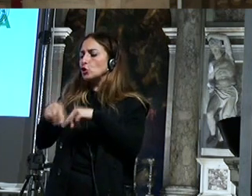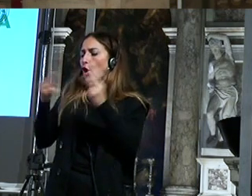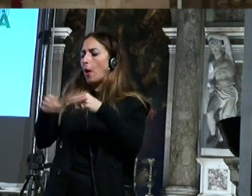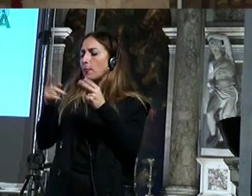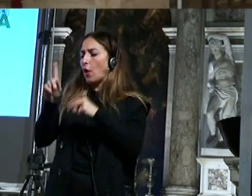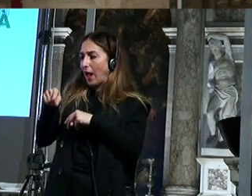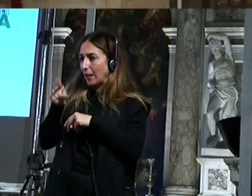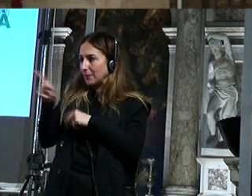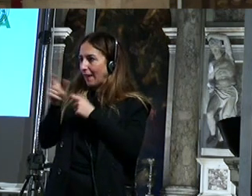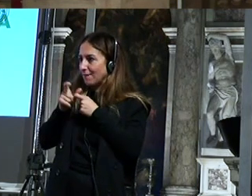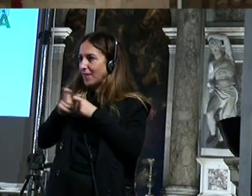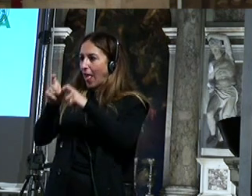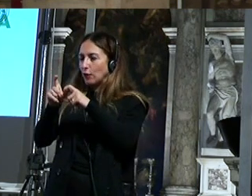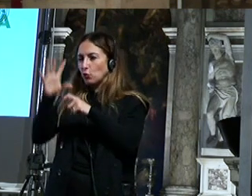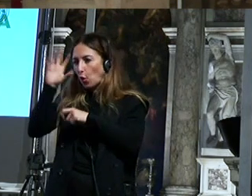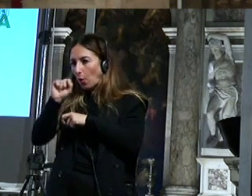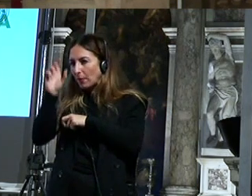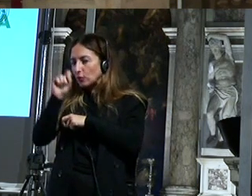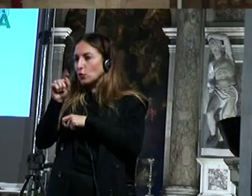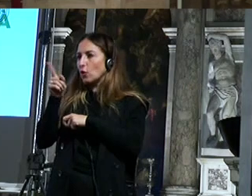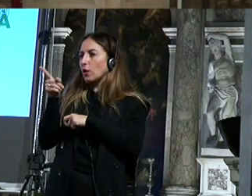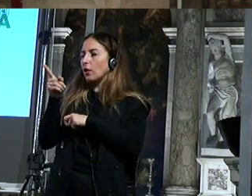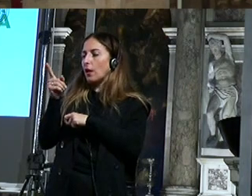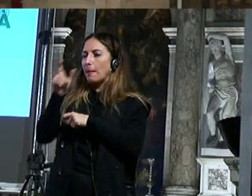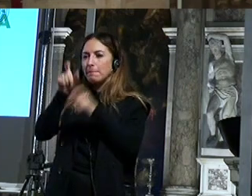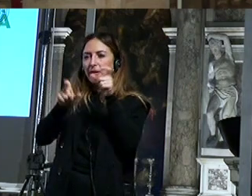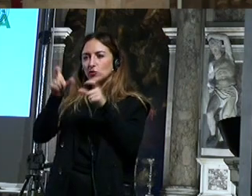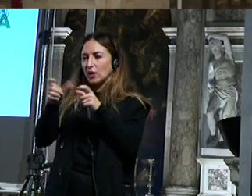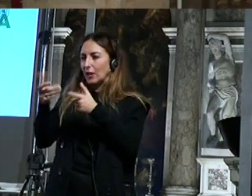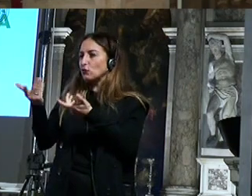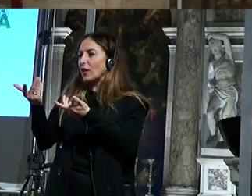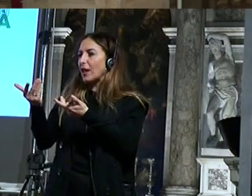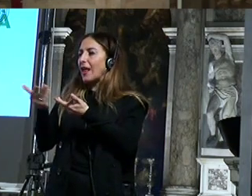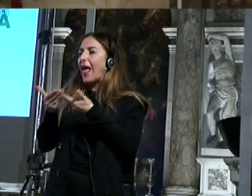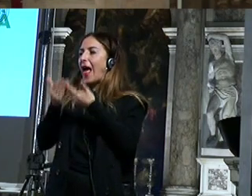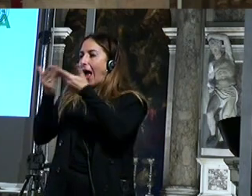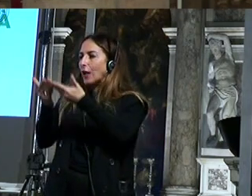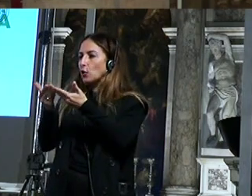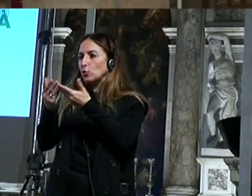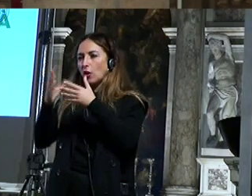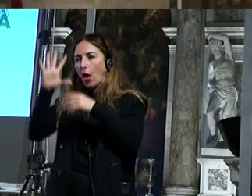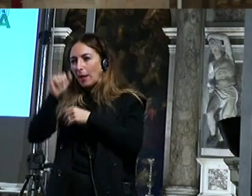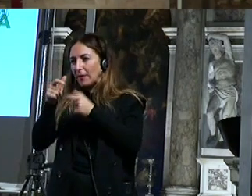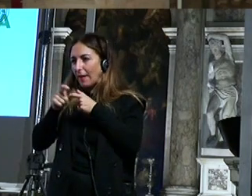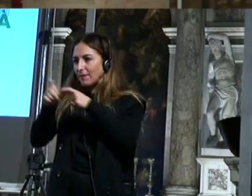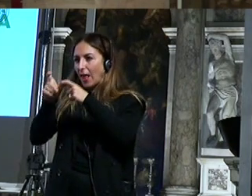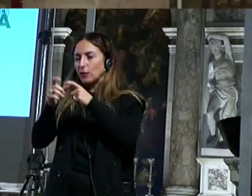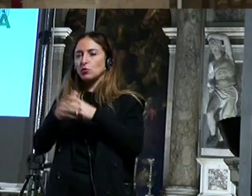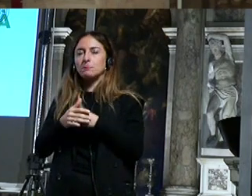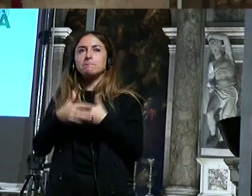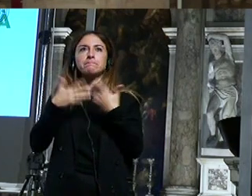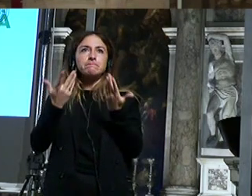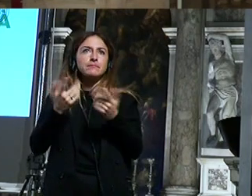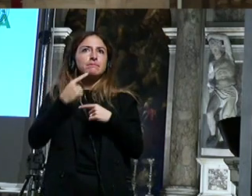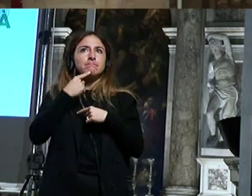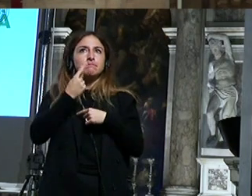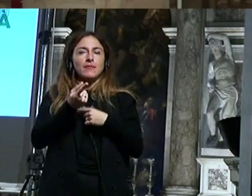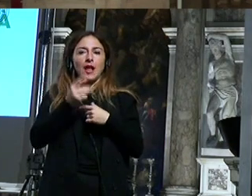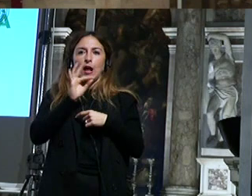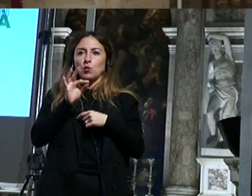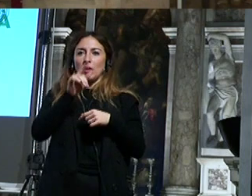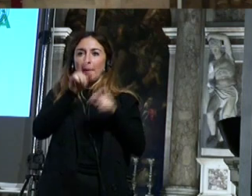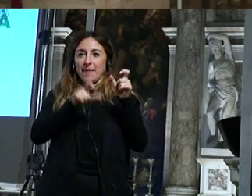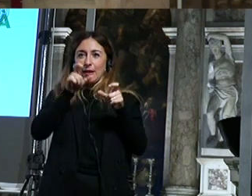will lead you. Yeah. So do tell us Let's something. See. Well, some of them, quite a few of them,